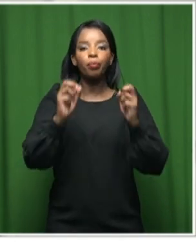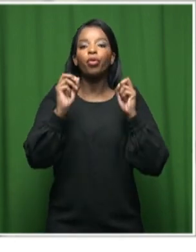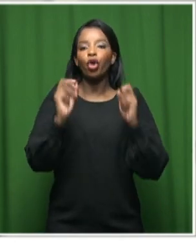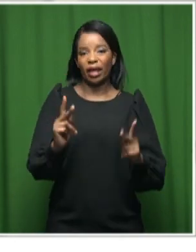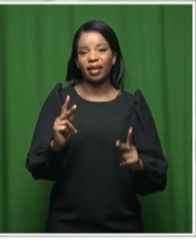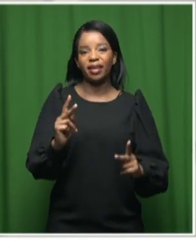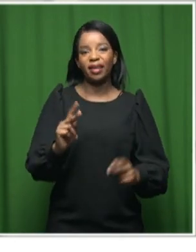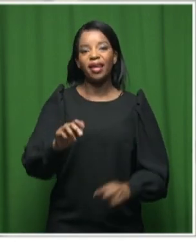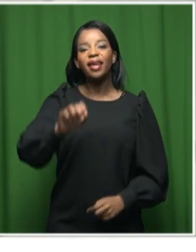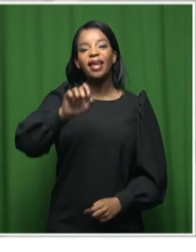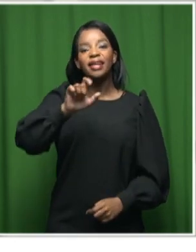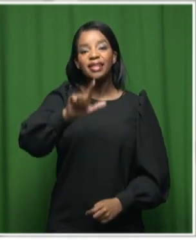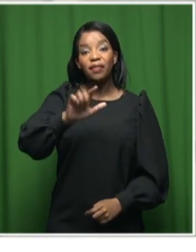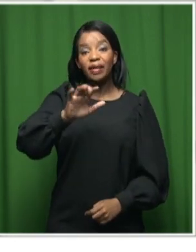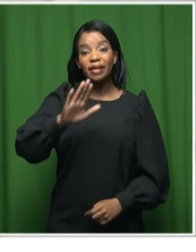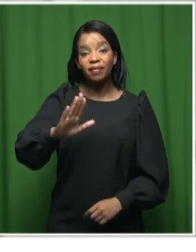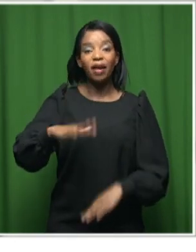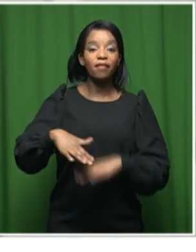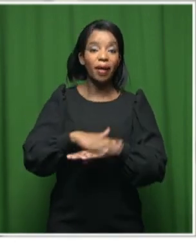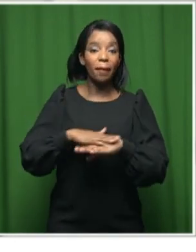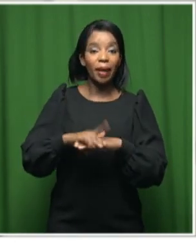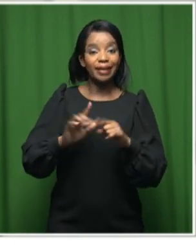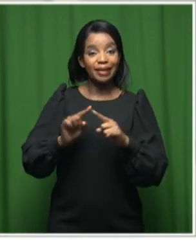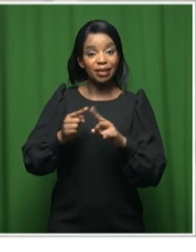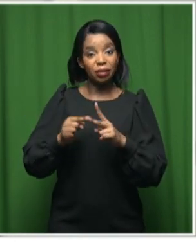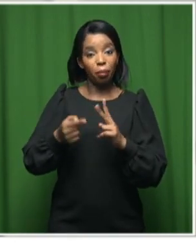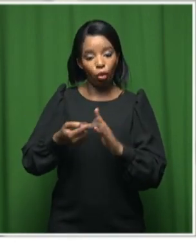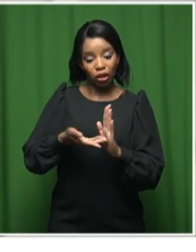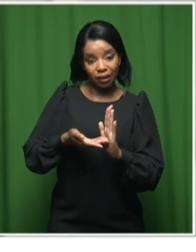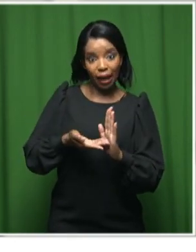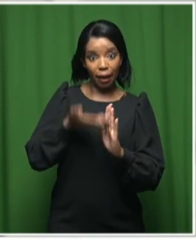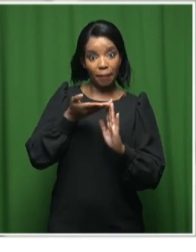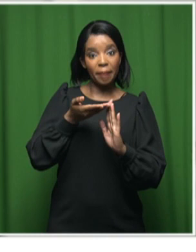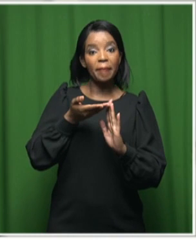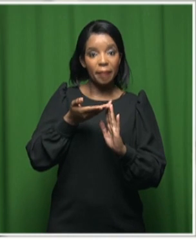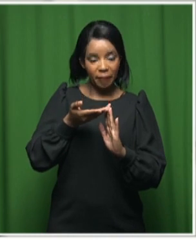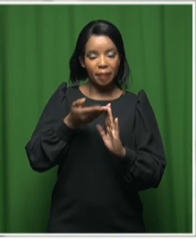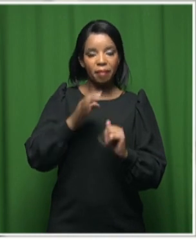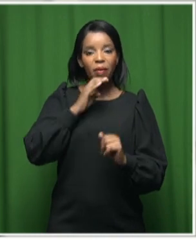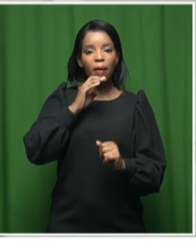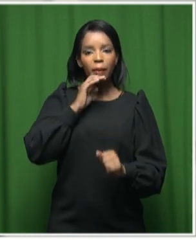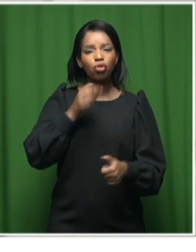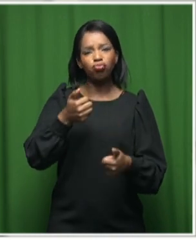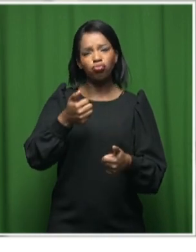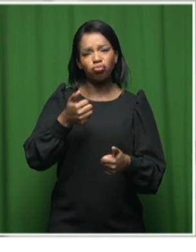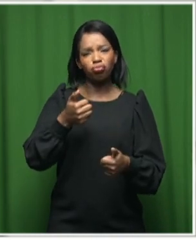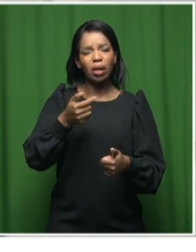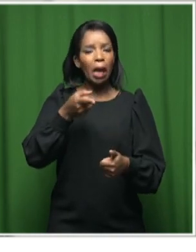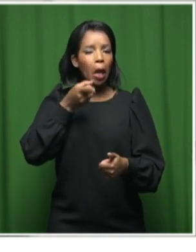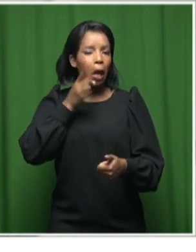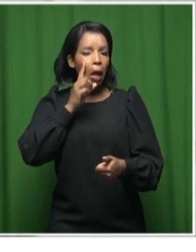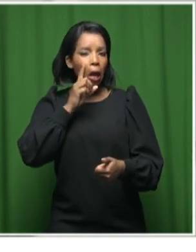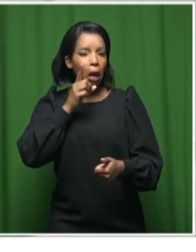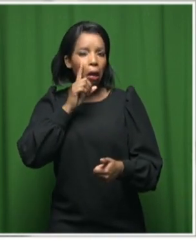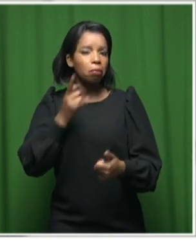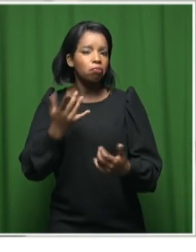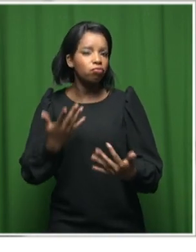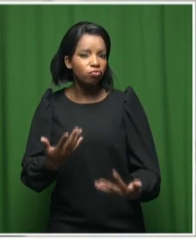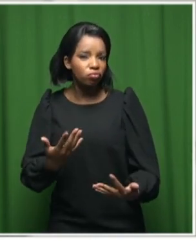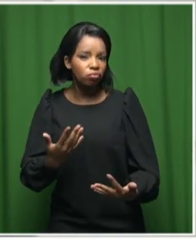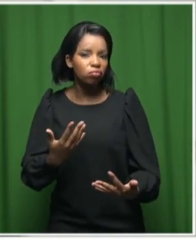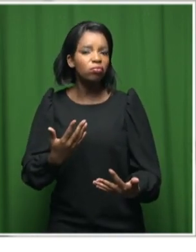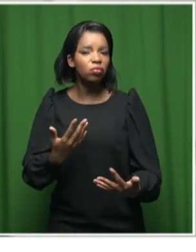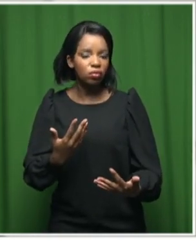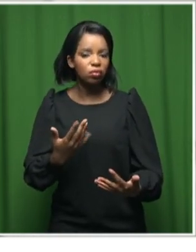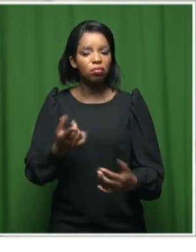75 basis points, we are in the good range to test in terms of the